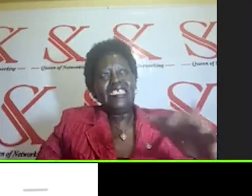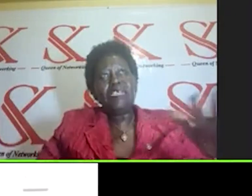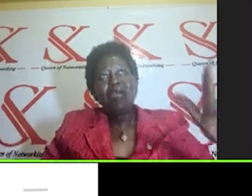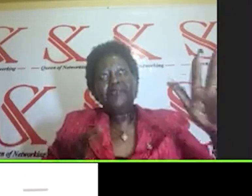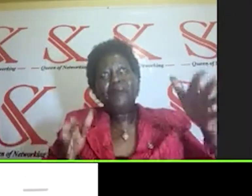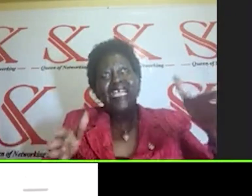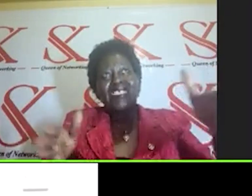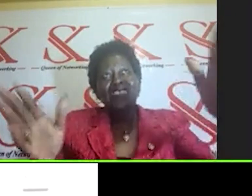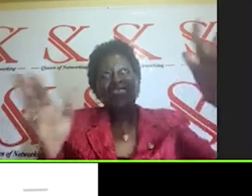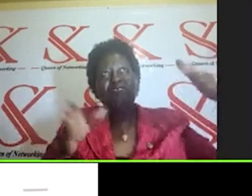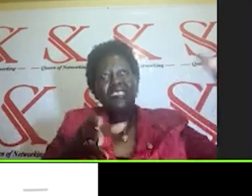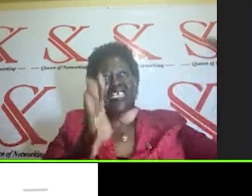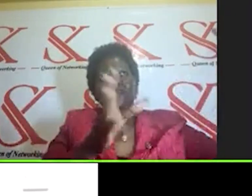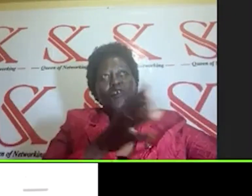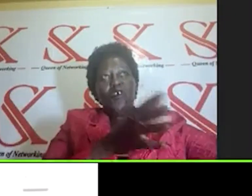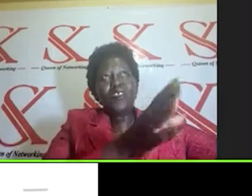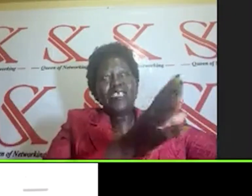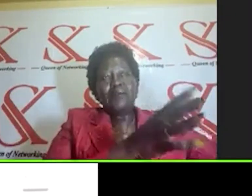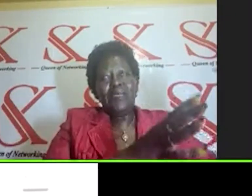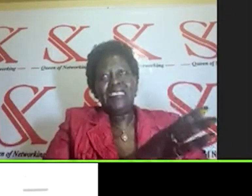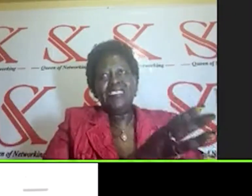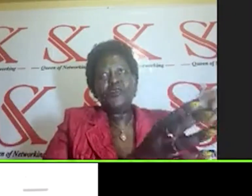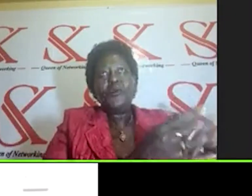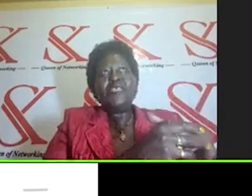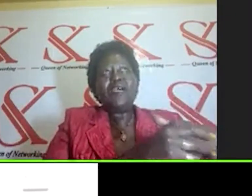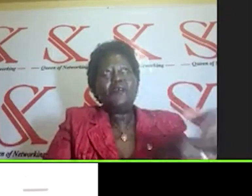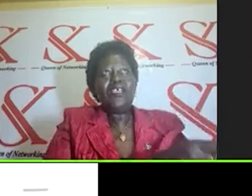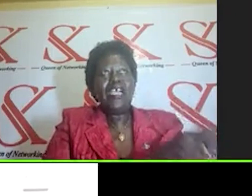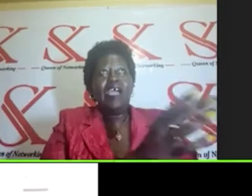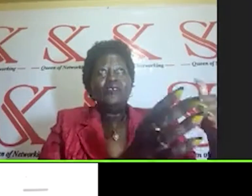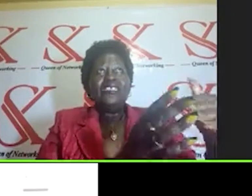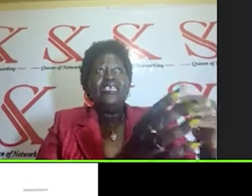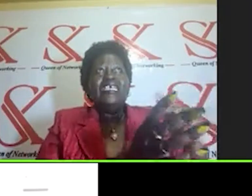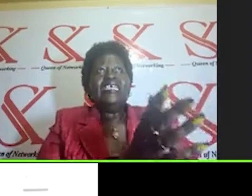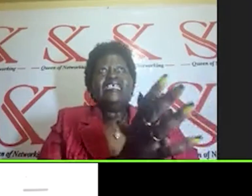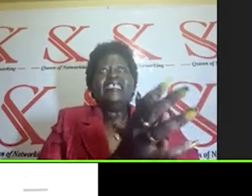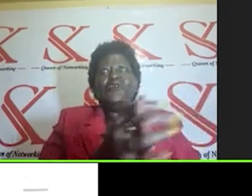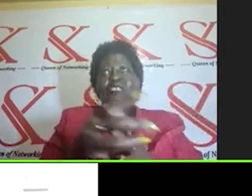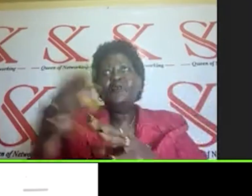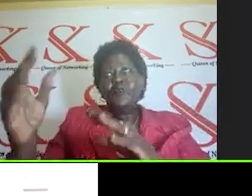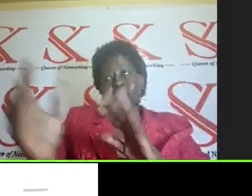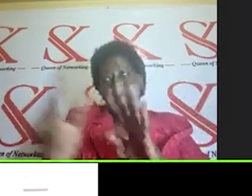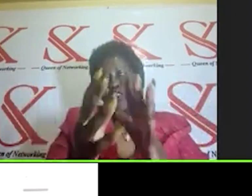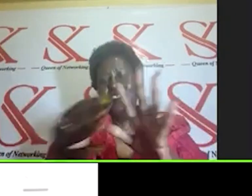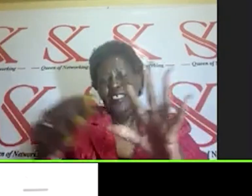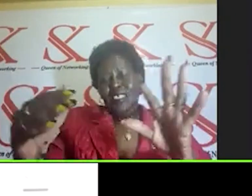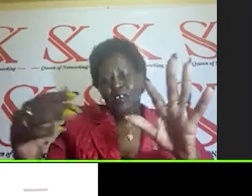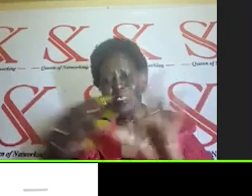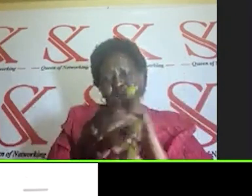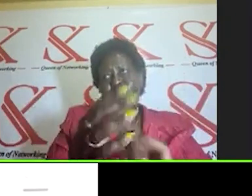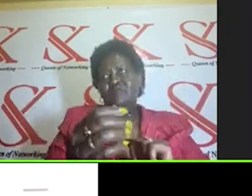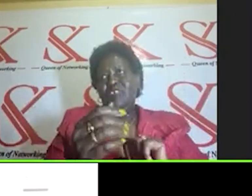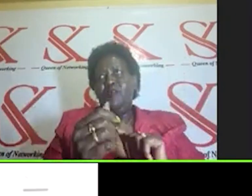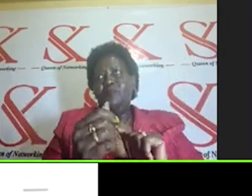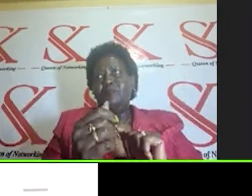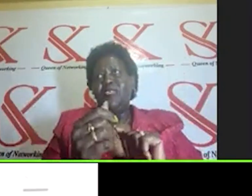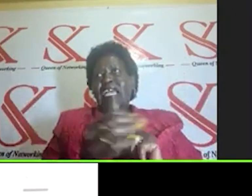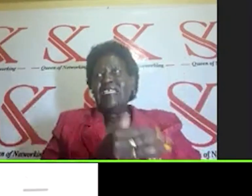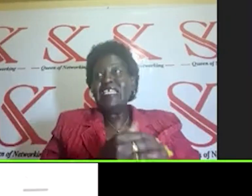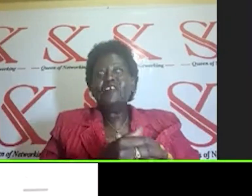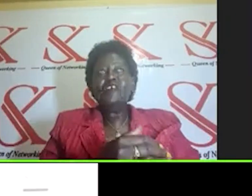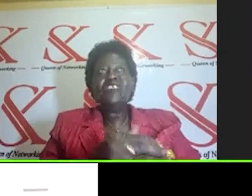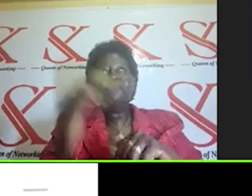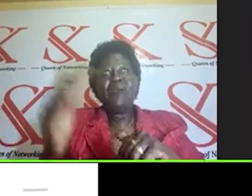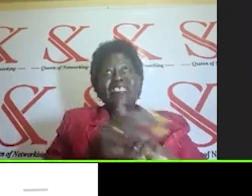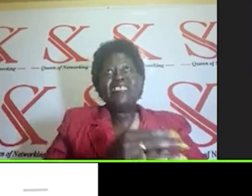Mercedes. He came and parked next to all their Benzes. So when they were going out, so he, of course, got into his vehicle.